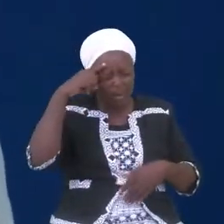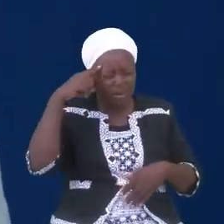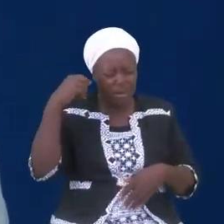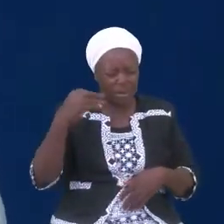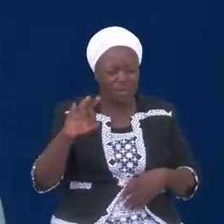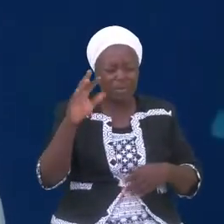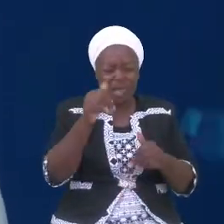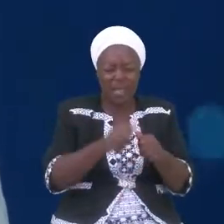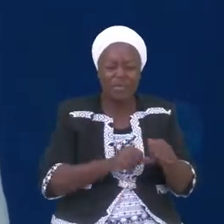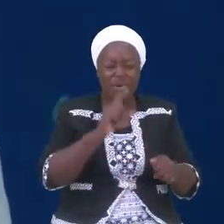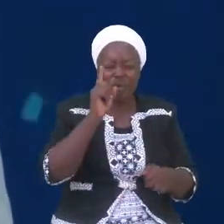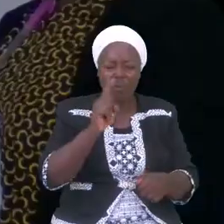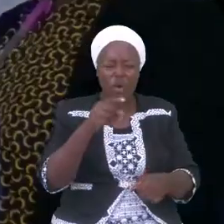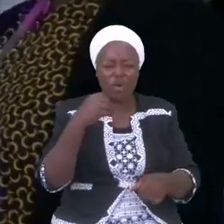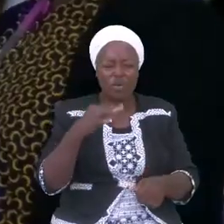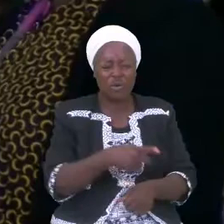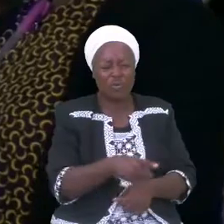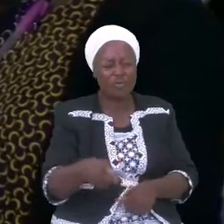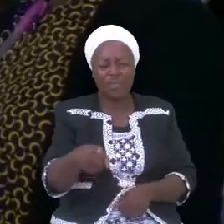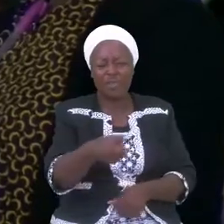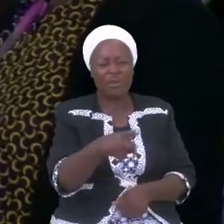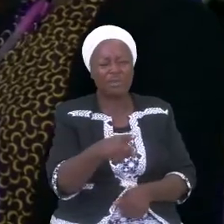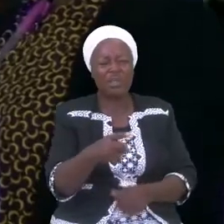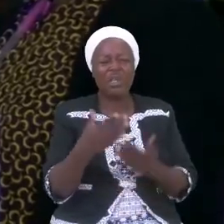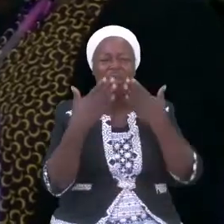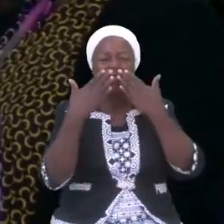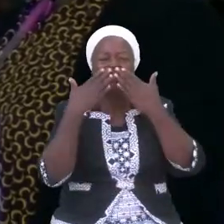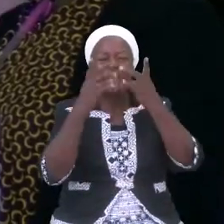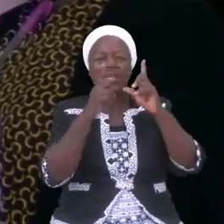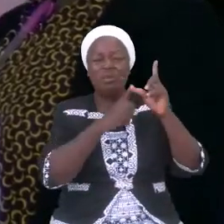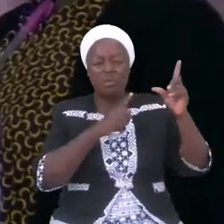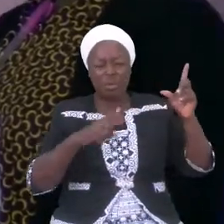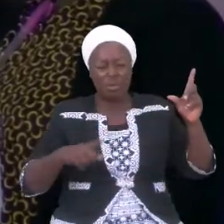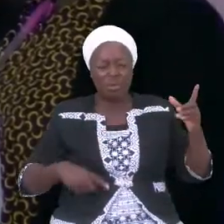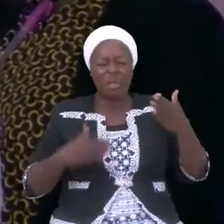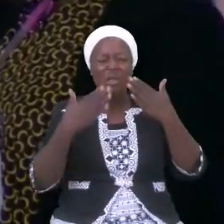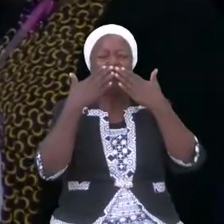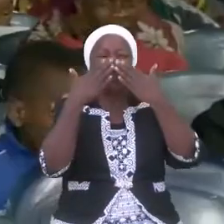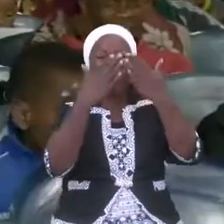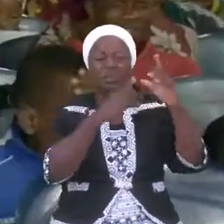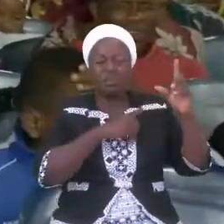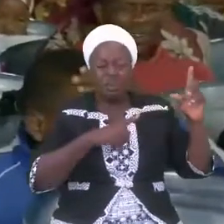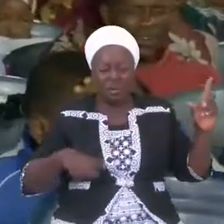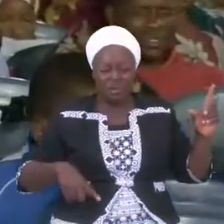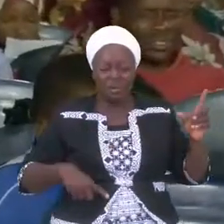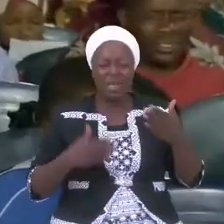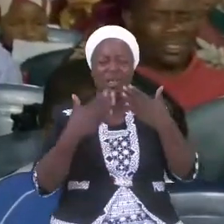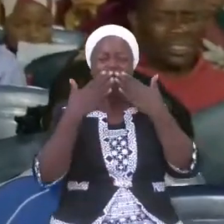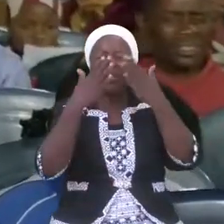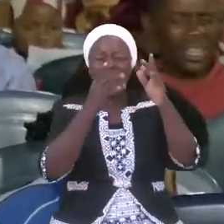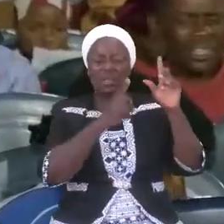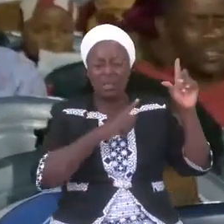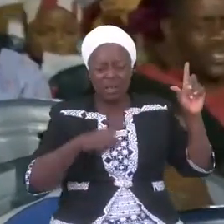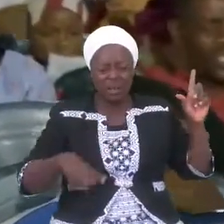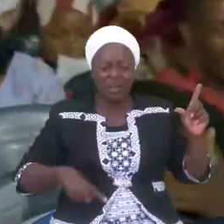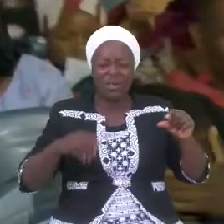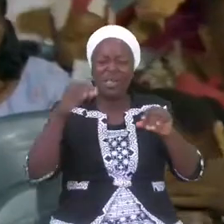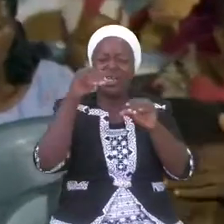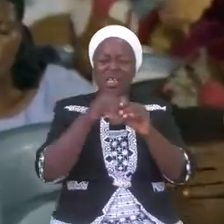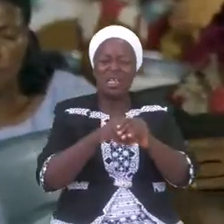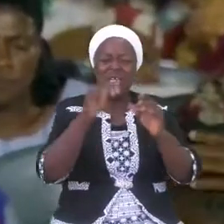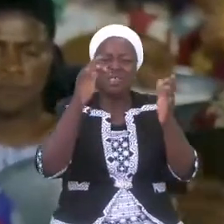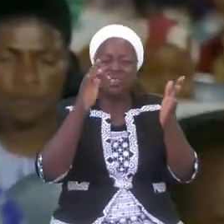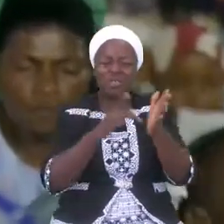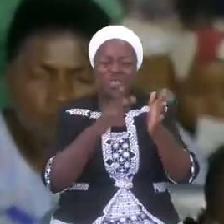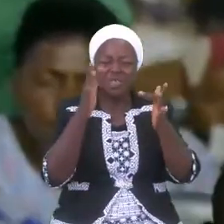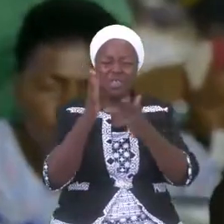every one of them. Thank you, Lord. Thank you, Lord. Thank you, Lord. In